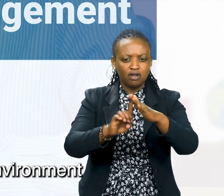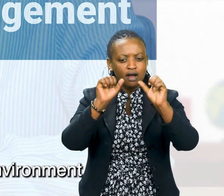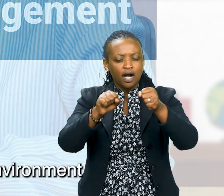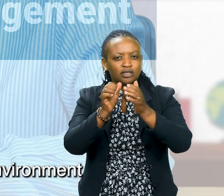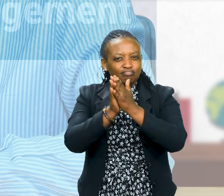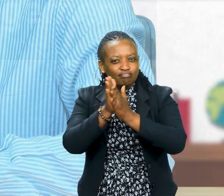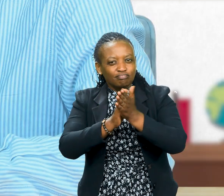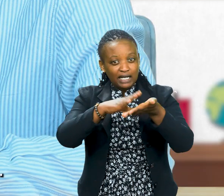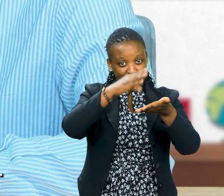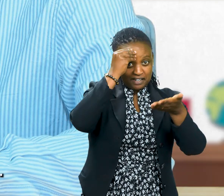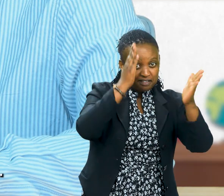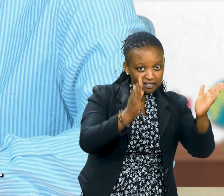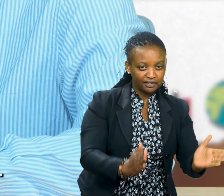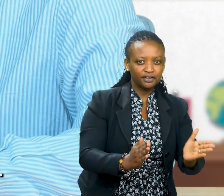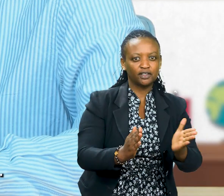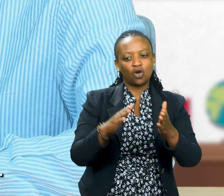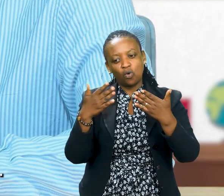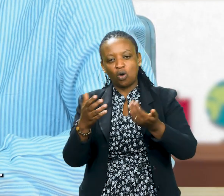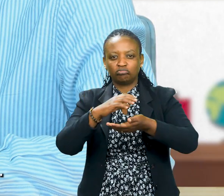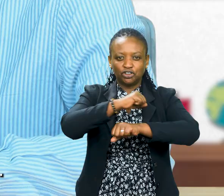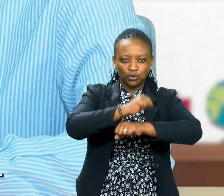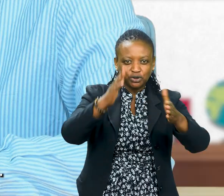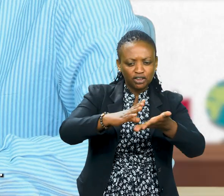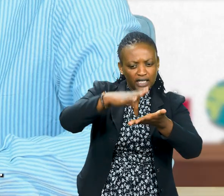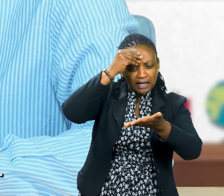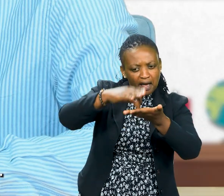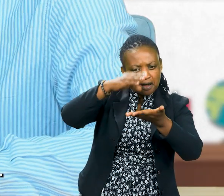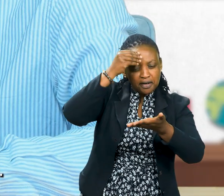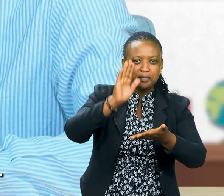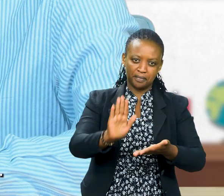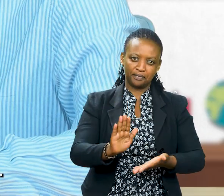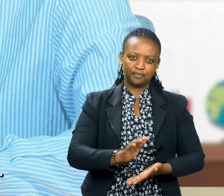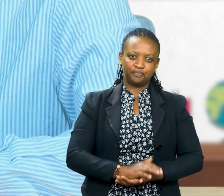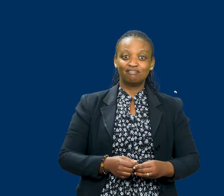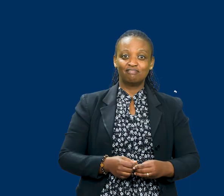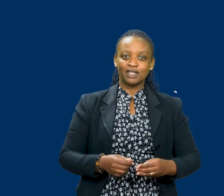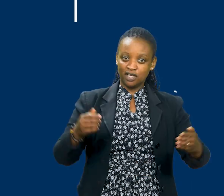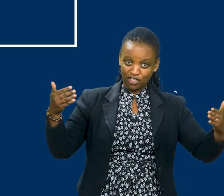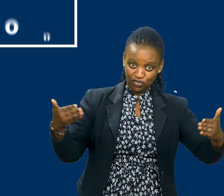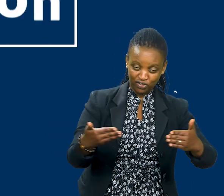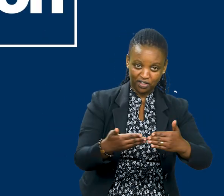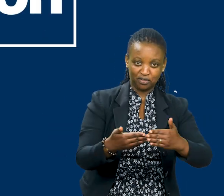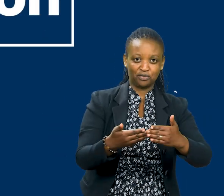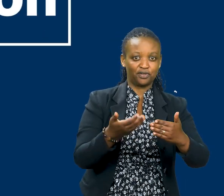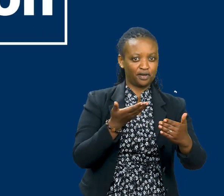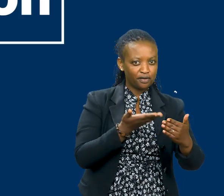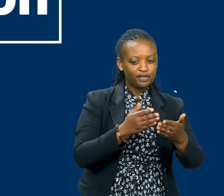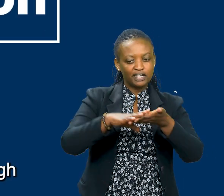learning environment, which is going to motivate these learners or students to learn. In